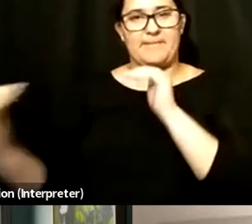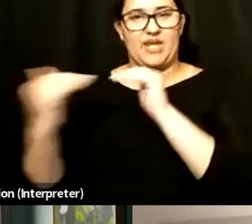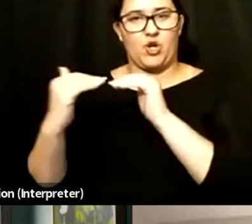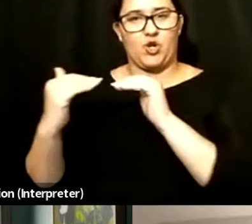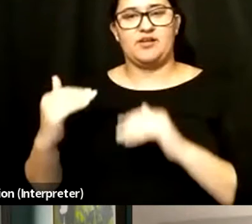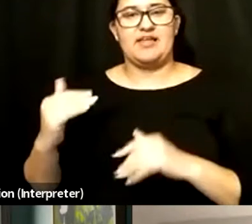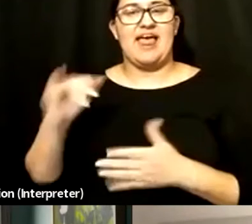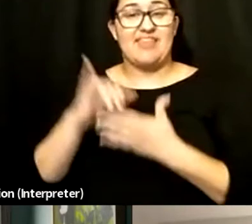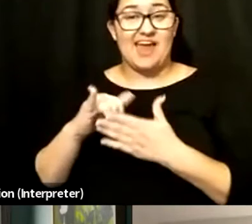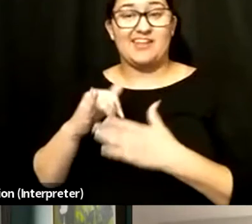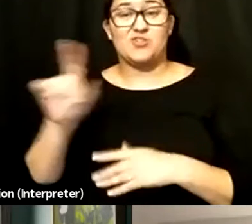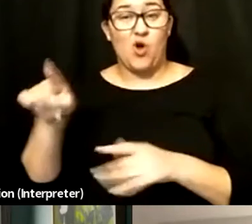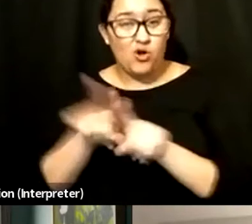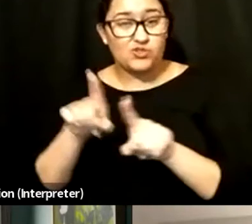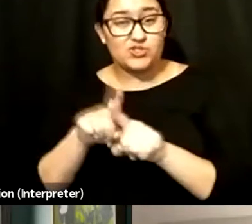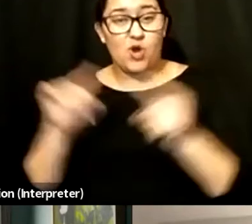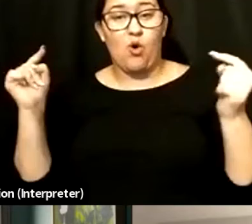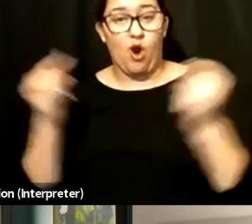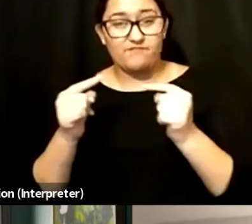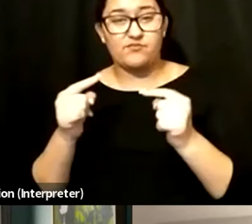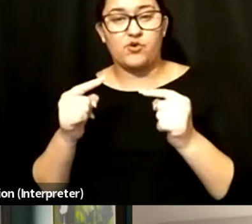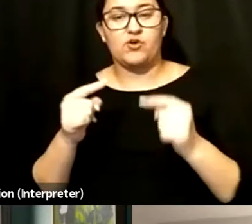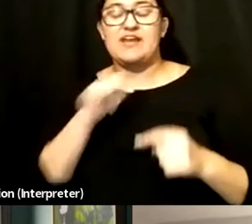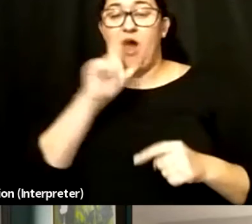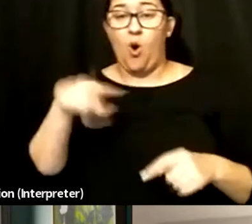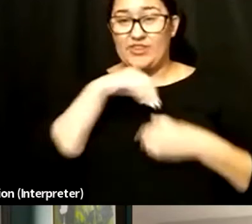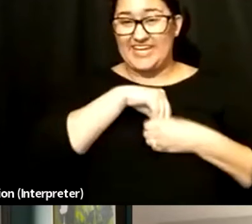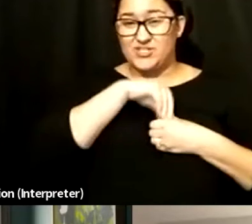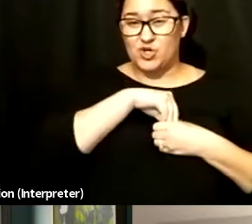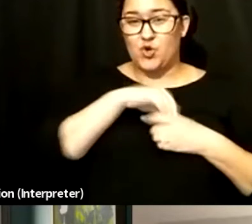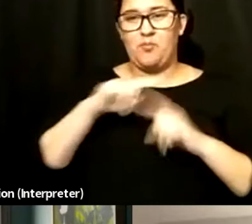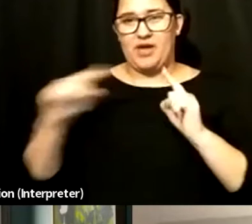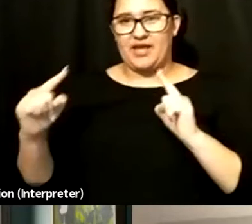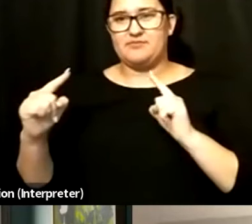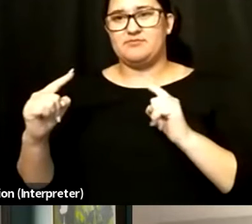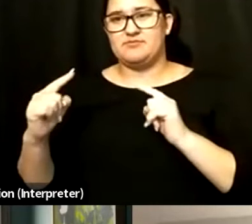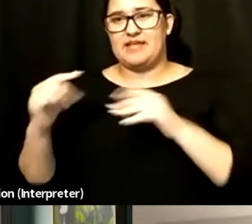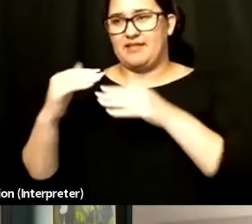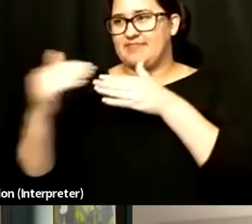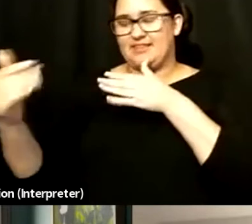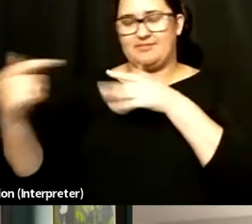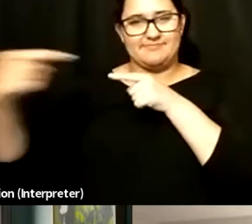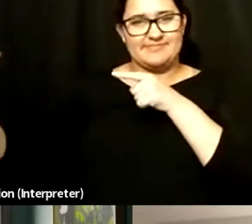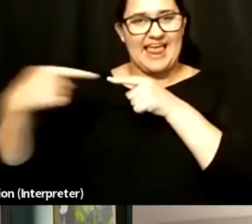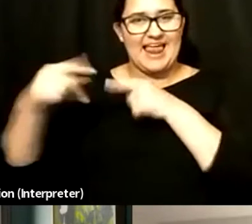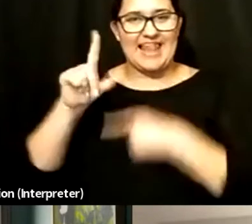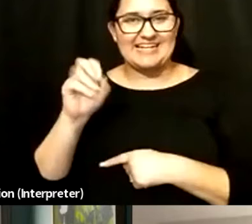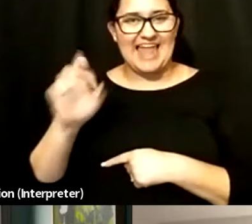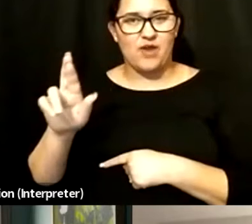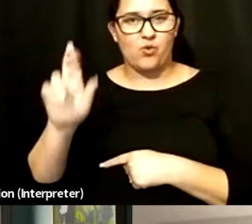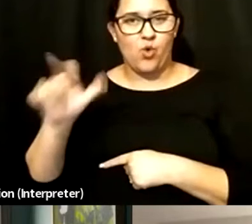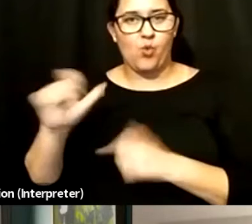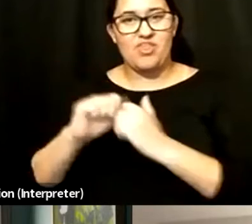harmful as a lot of times as our internalized ableism, and it is a symptom of it. And I think it's really interesting to watch because you could always tell